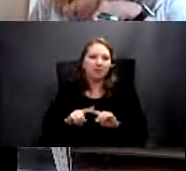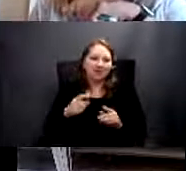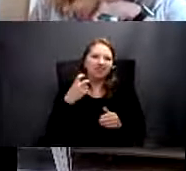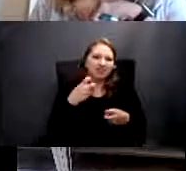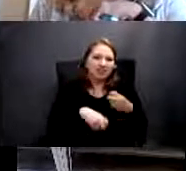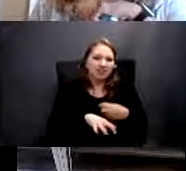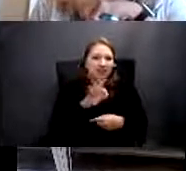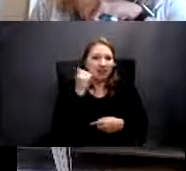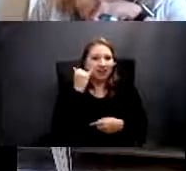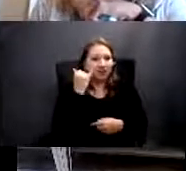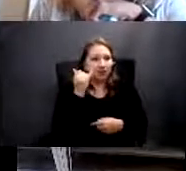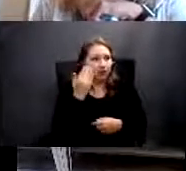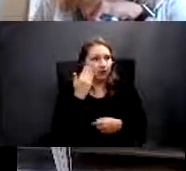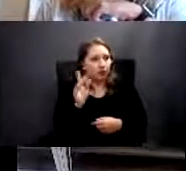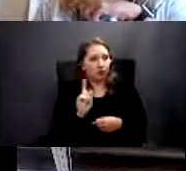look.